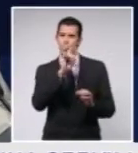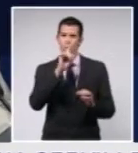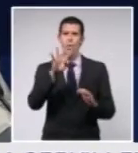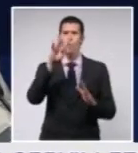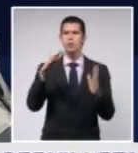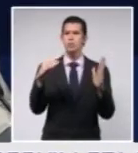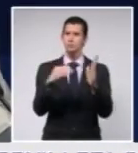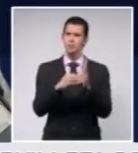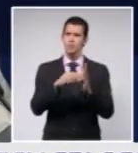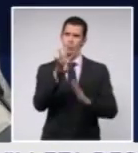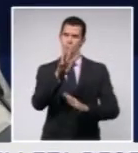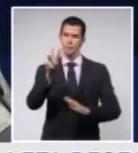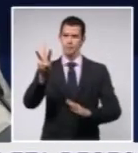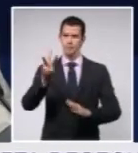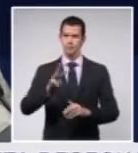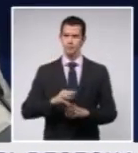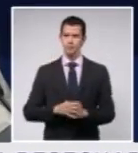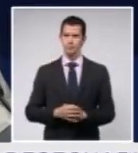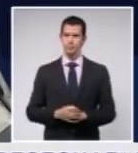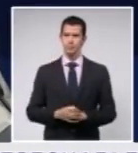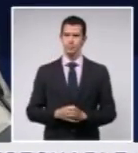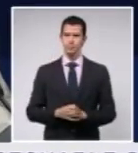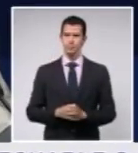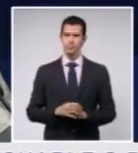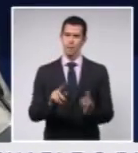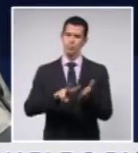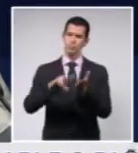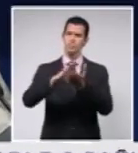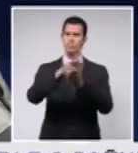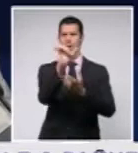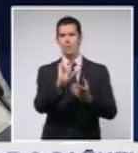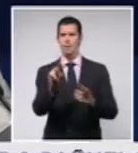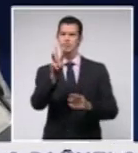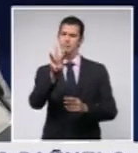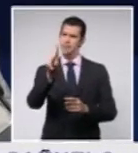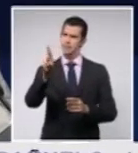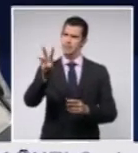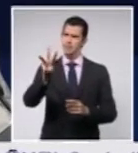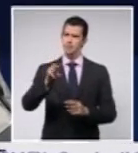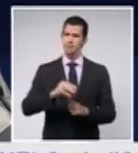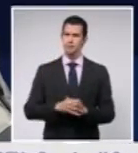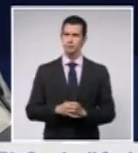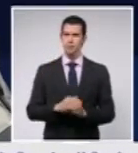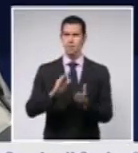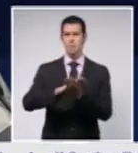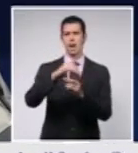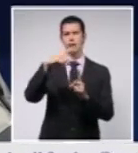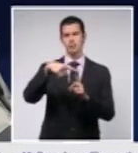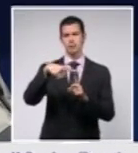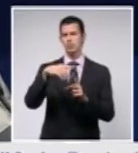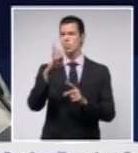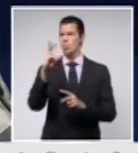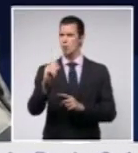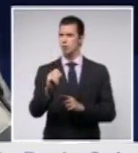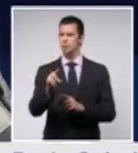Rio, 154, the most from Havana with